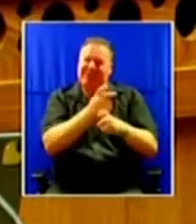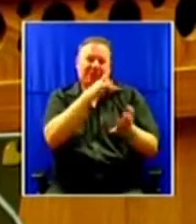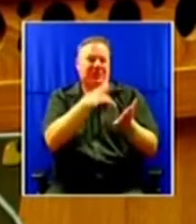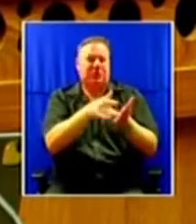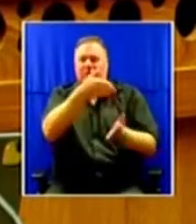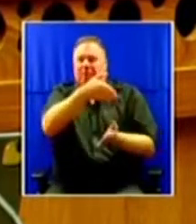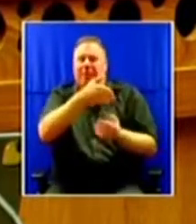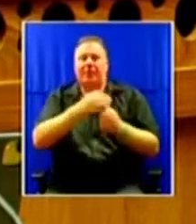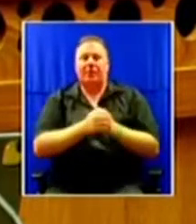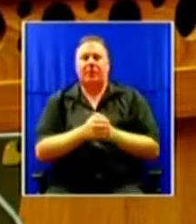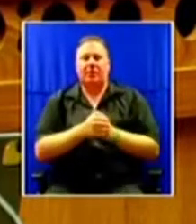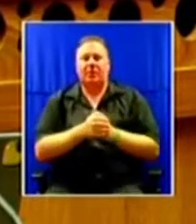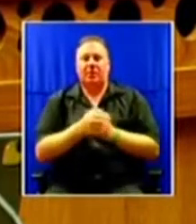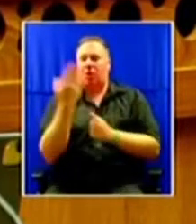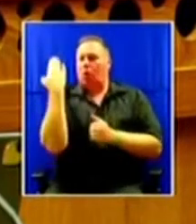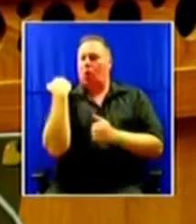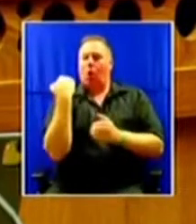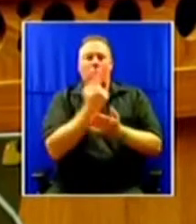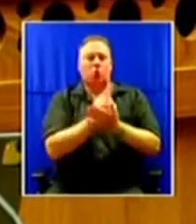the Ford Motor Company